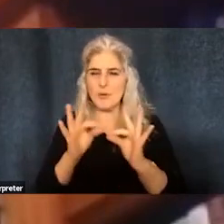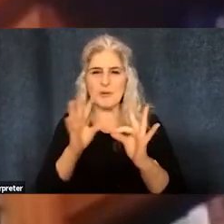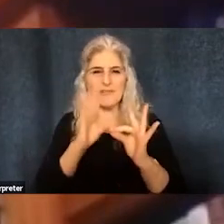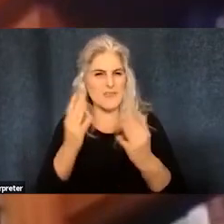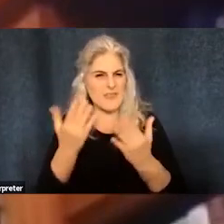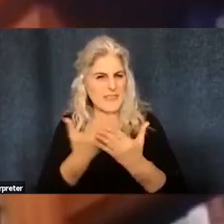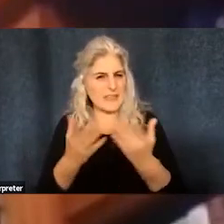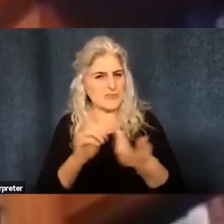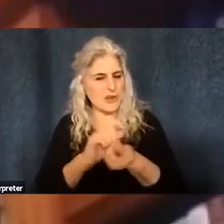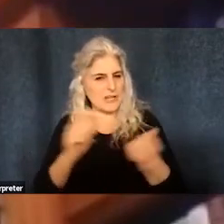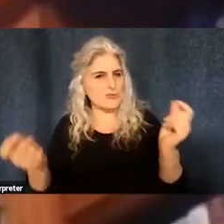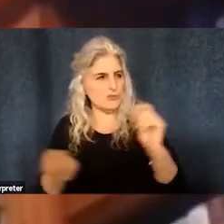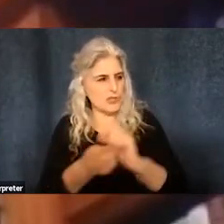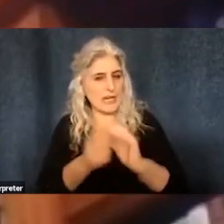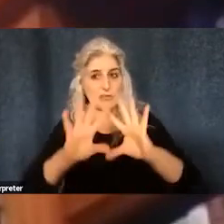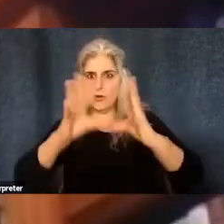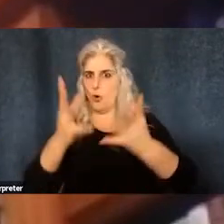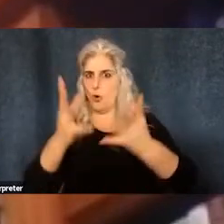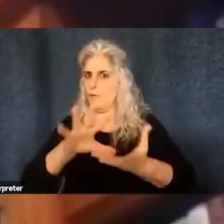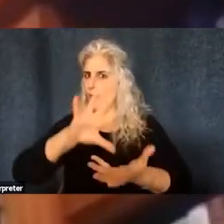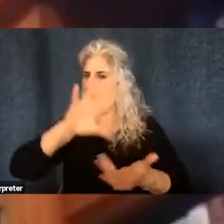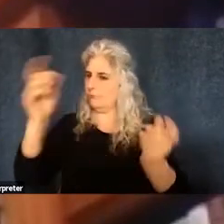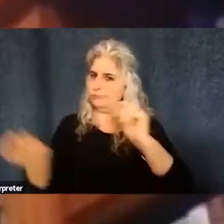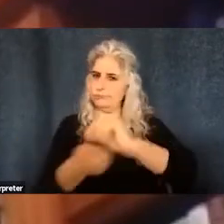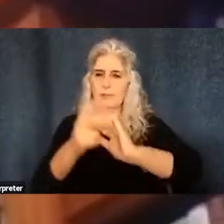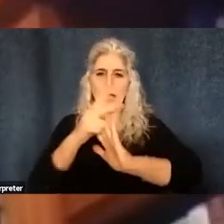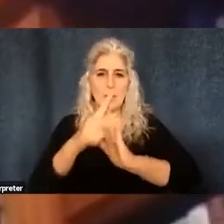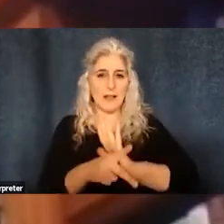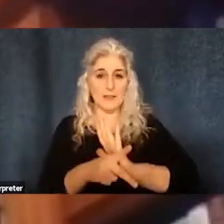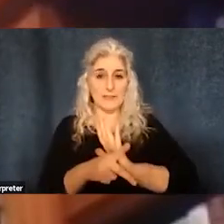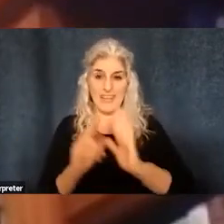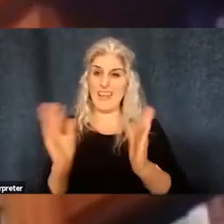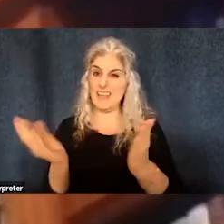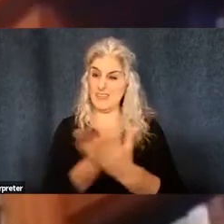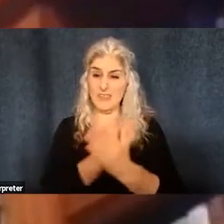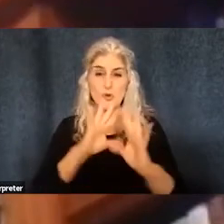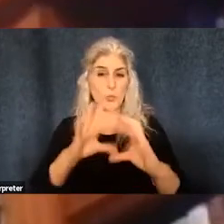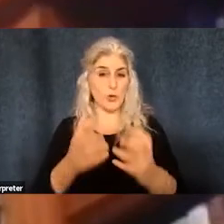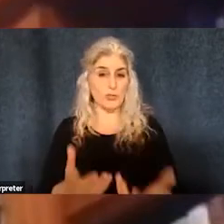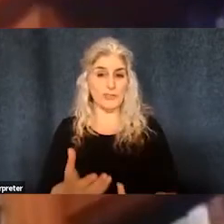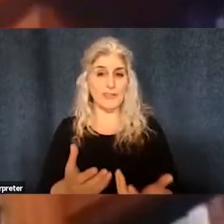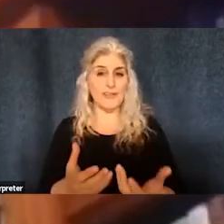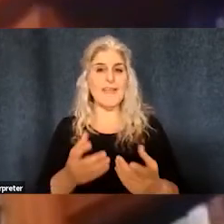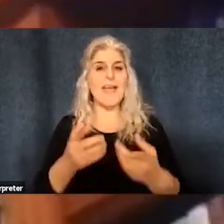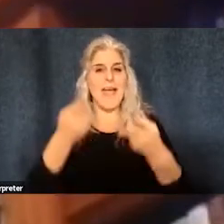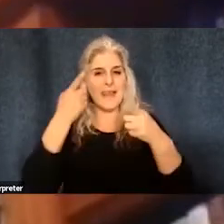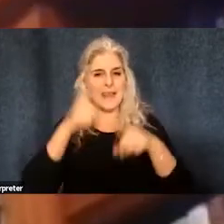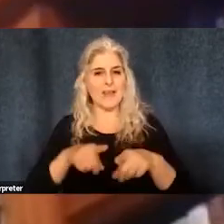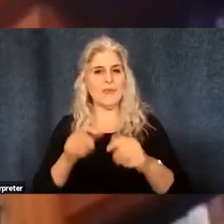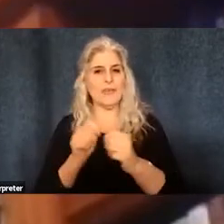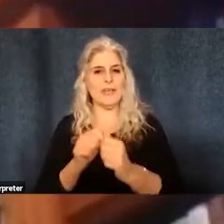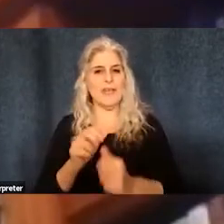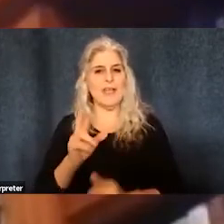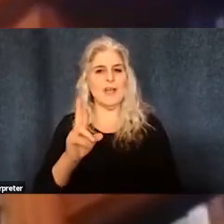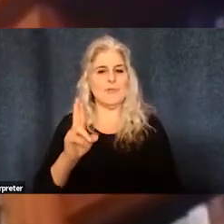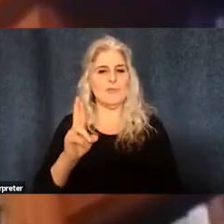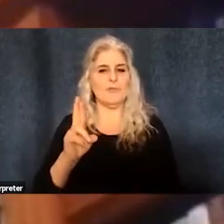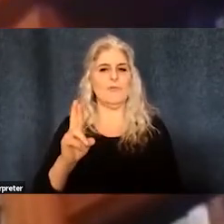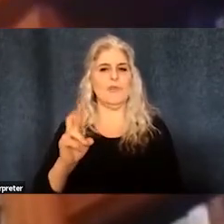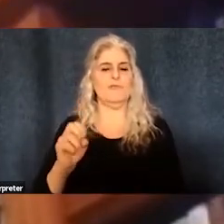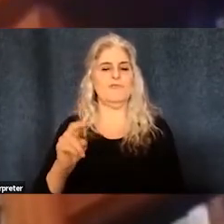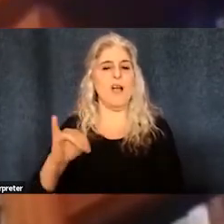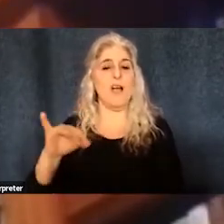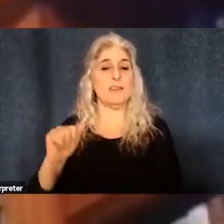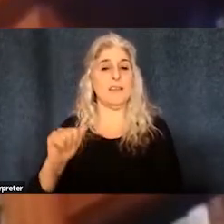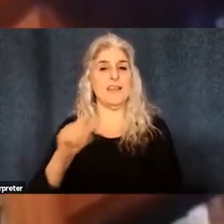And it is a new reality. There's no doubt about it. And I do think, as Rania was just saying, it takes a new type of leadership. And